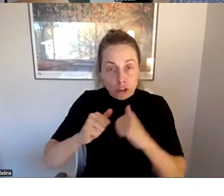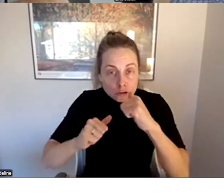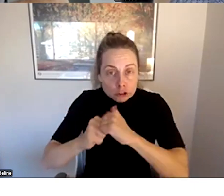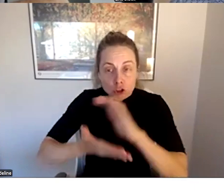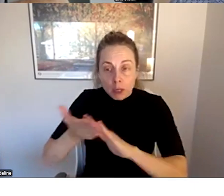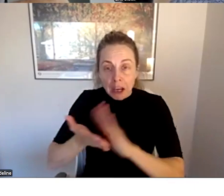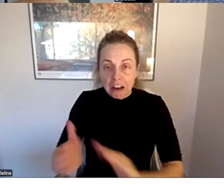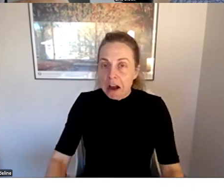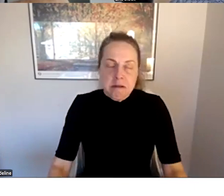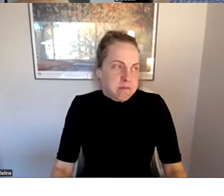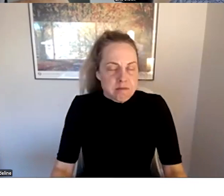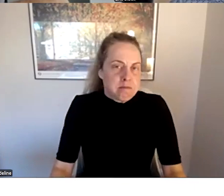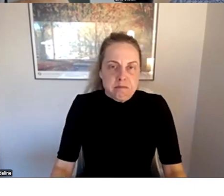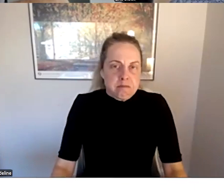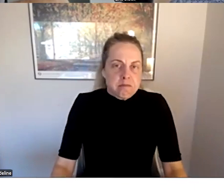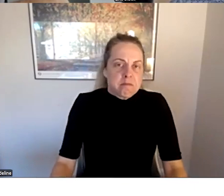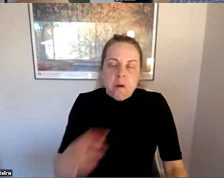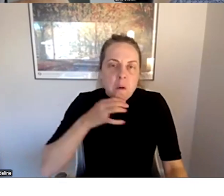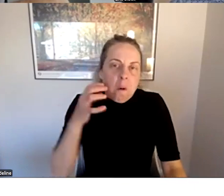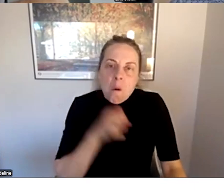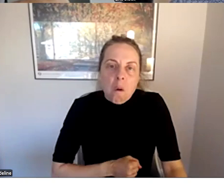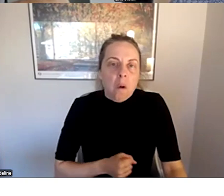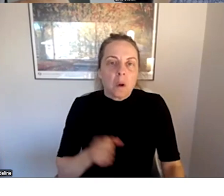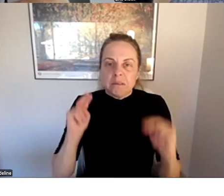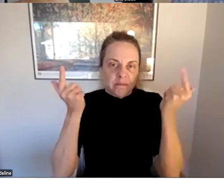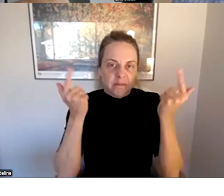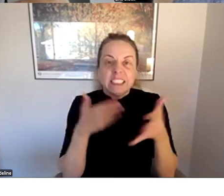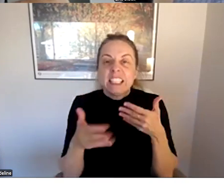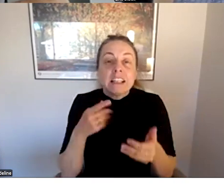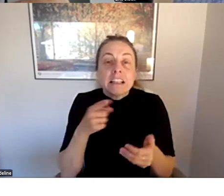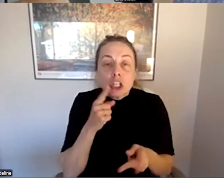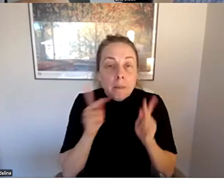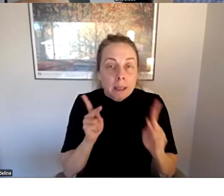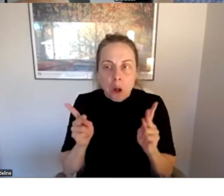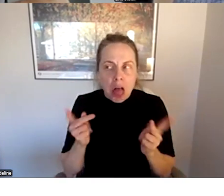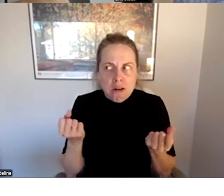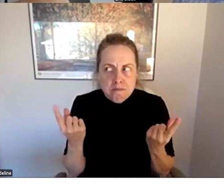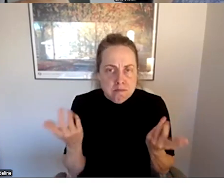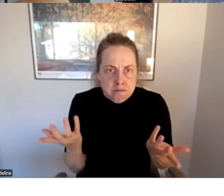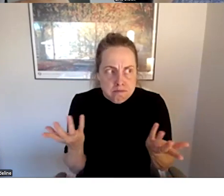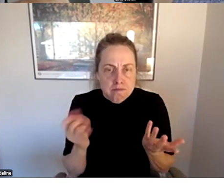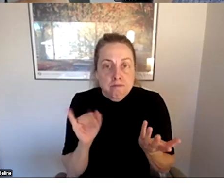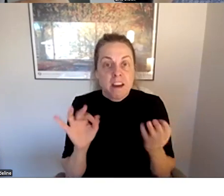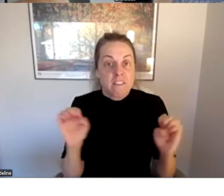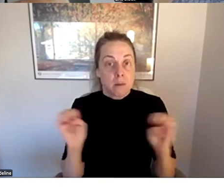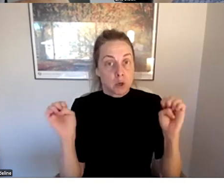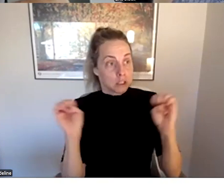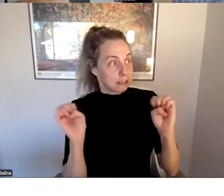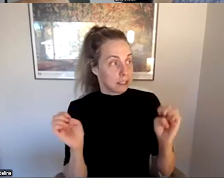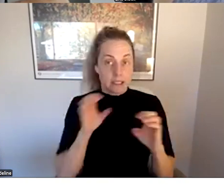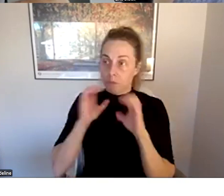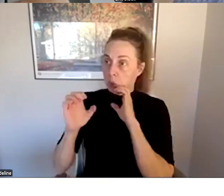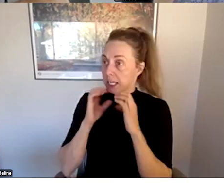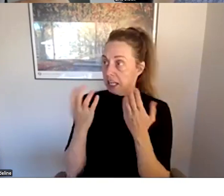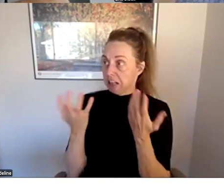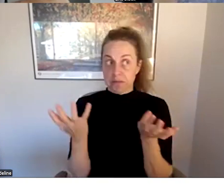was very old and antiquated. And so even our hearing employees couldn't understand like what was being communicated in terms